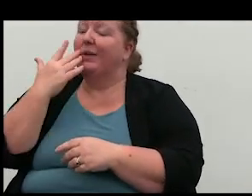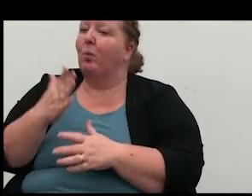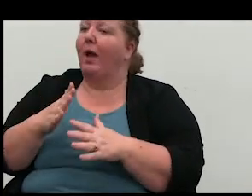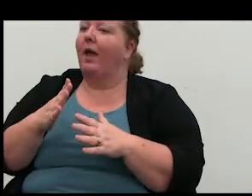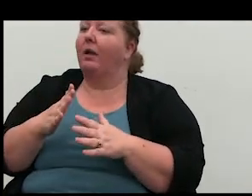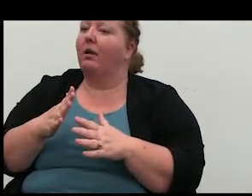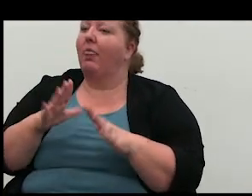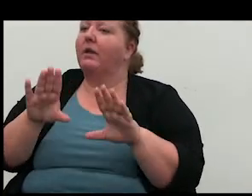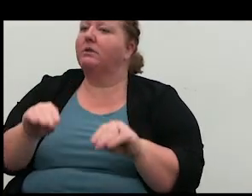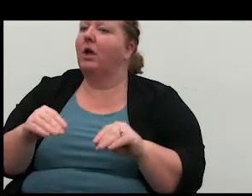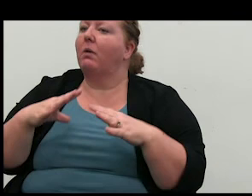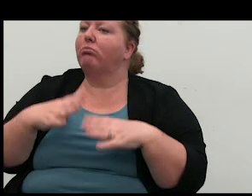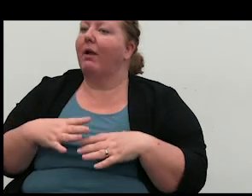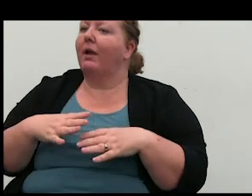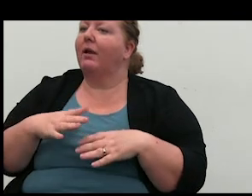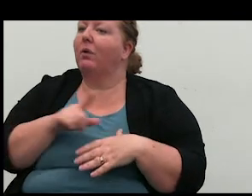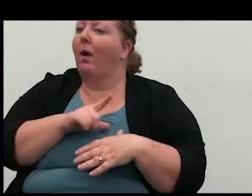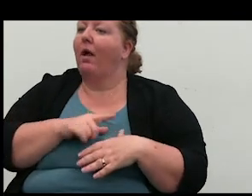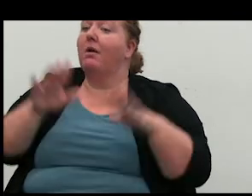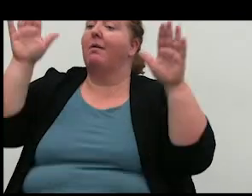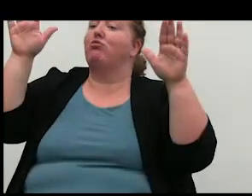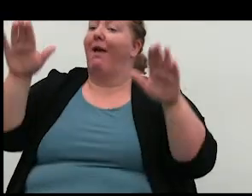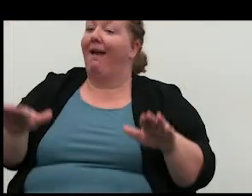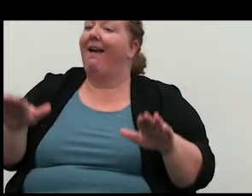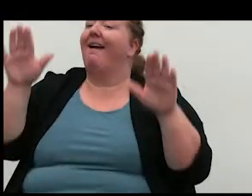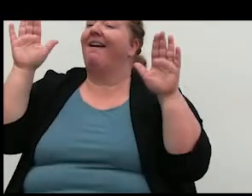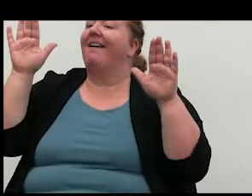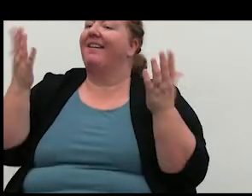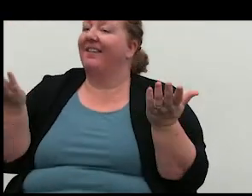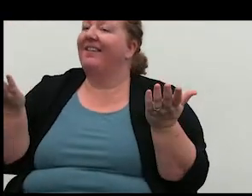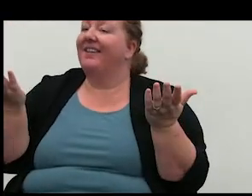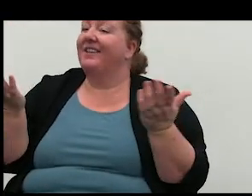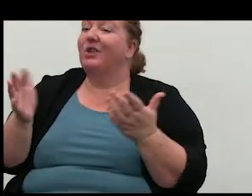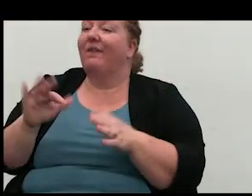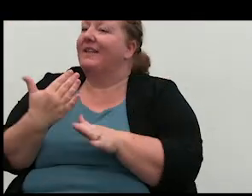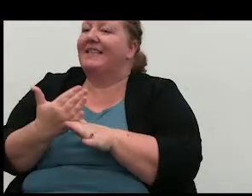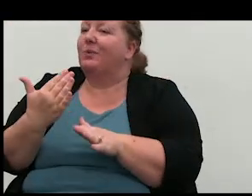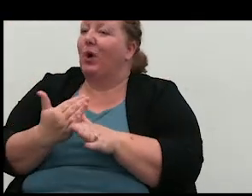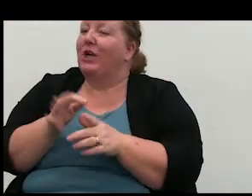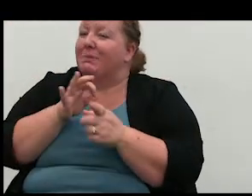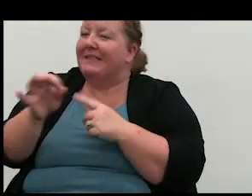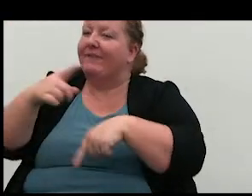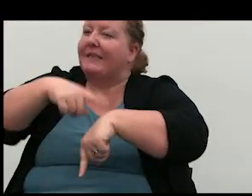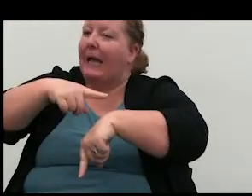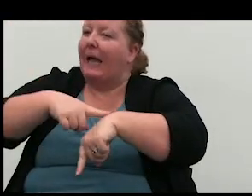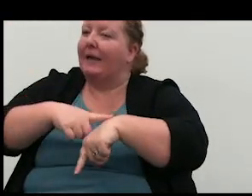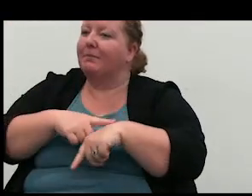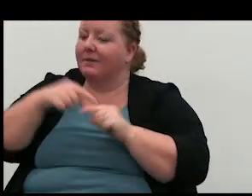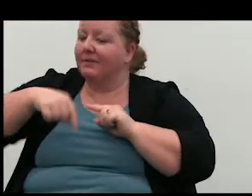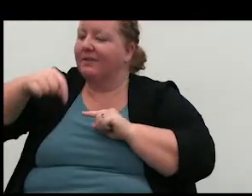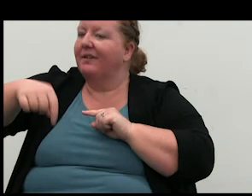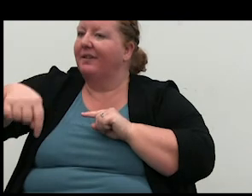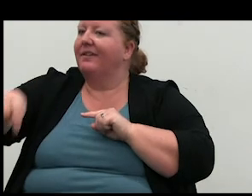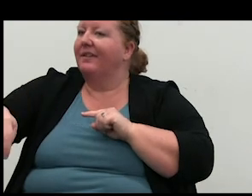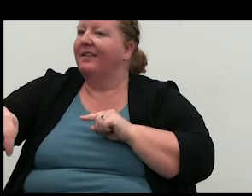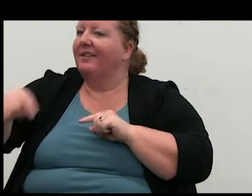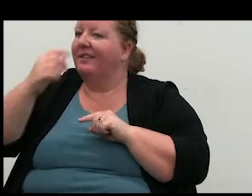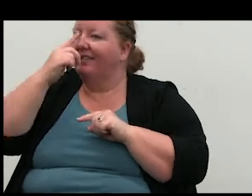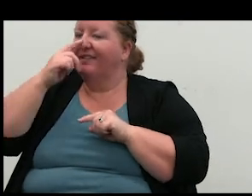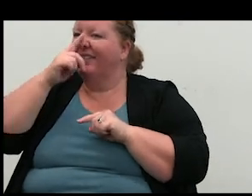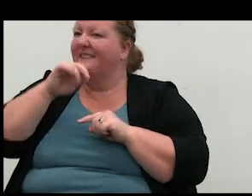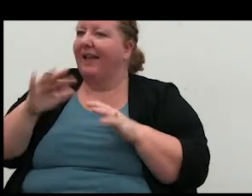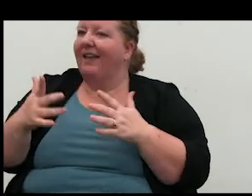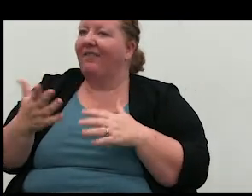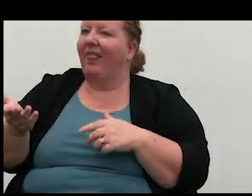stopped to pray. So if they didn't work at certain times of the week, and if they made